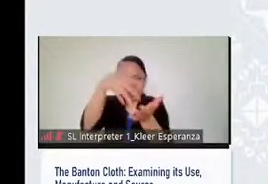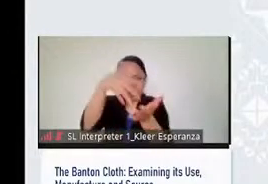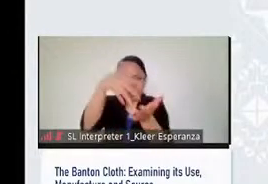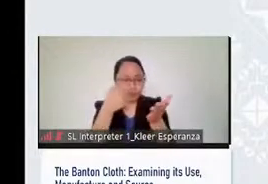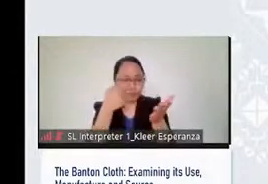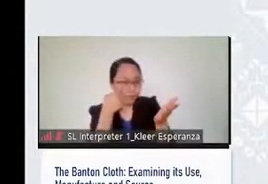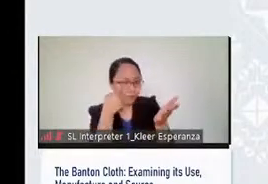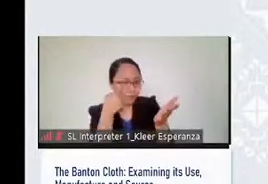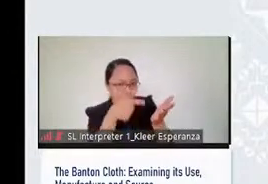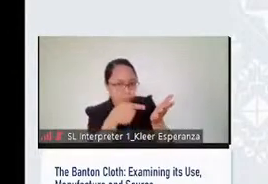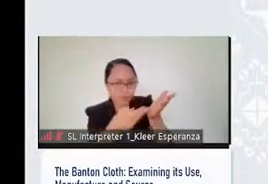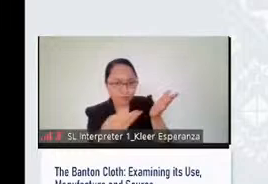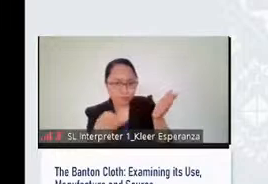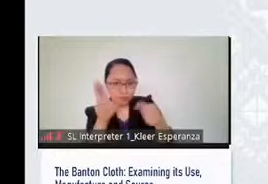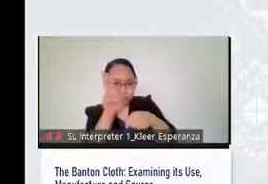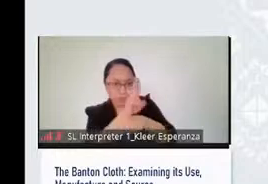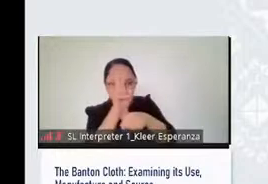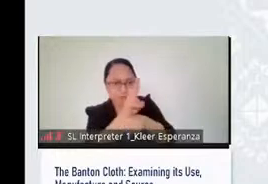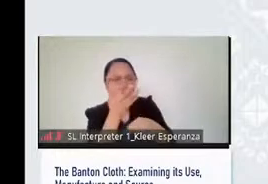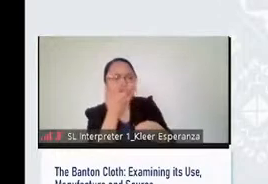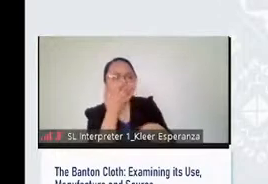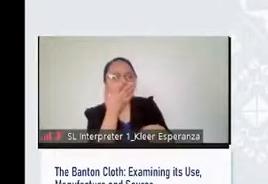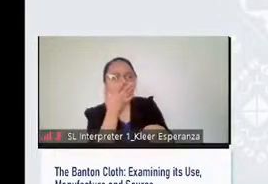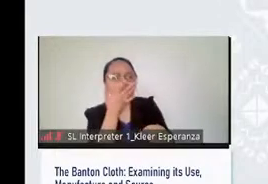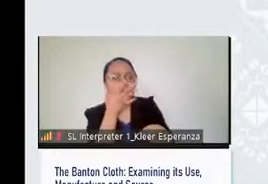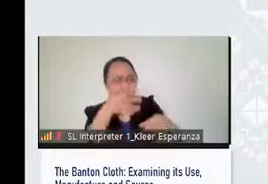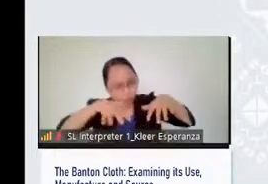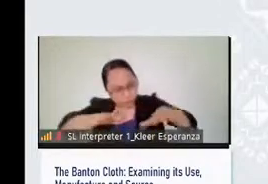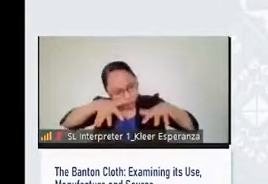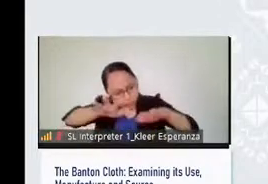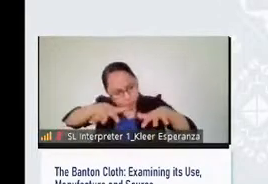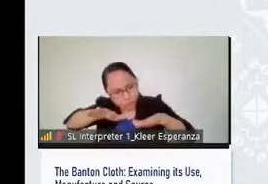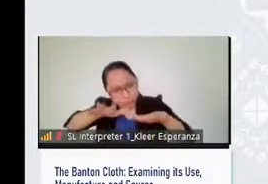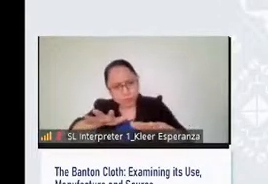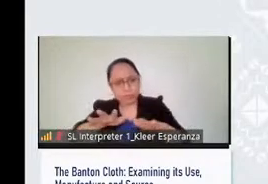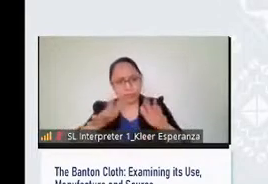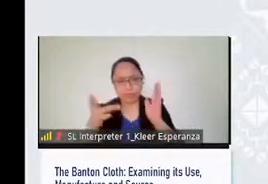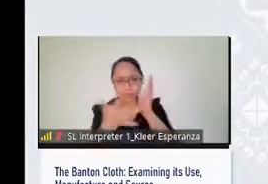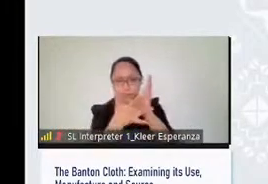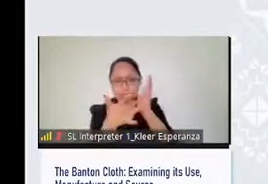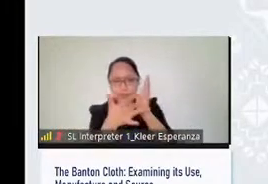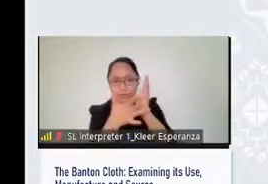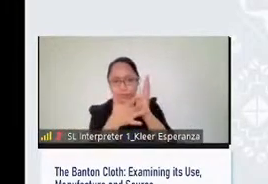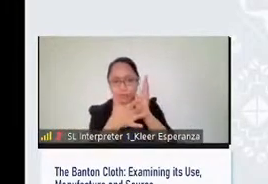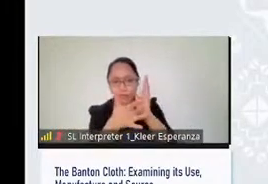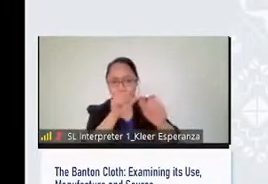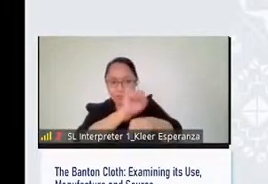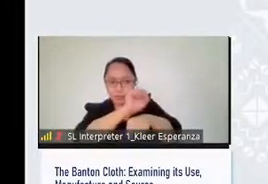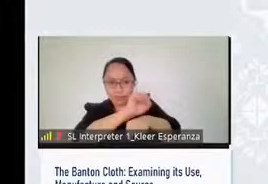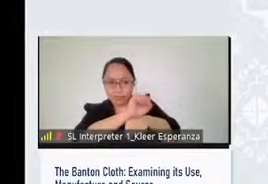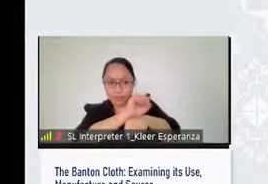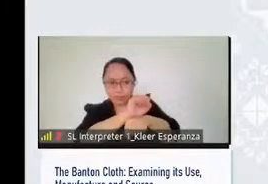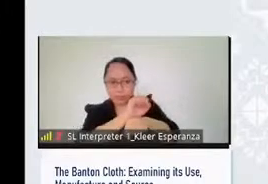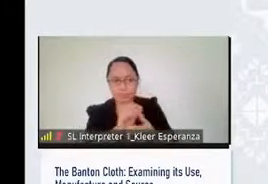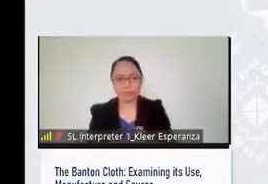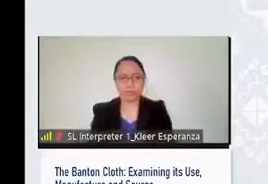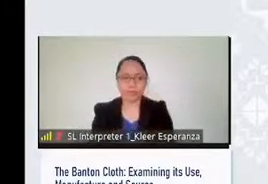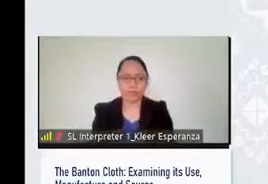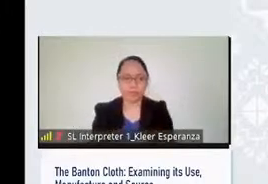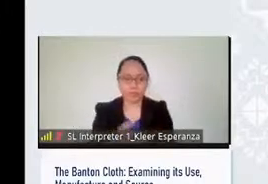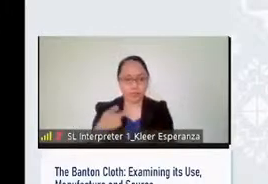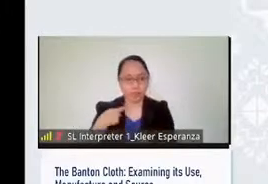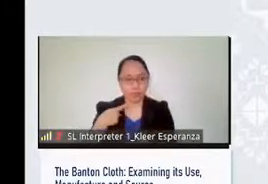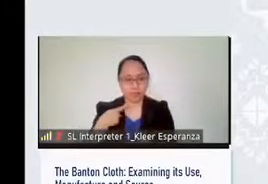locally woven or trade goods. It specifically aims to, number one, identify the materials used, the dyeing and